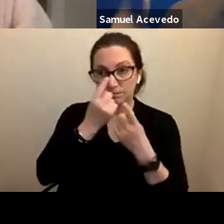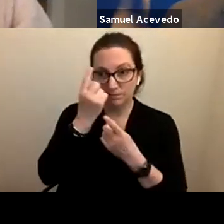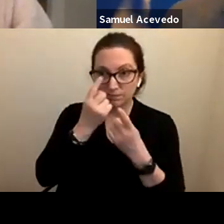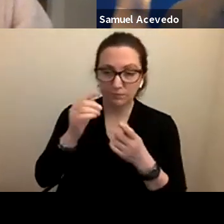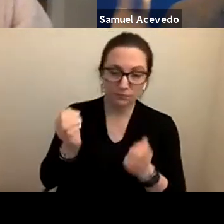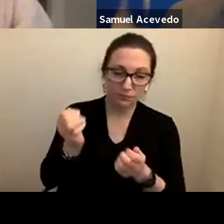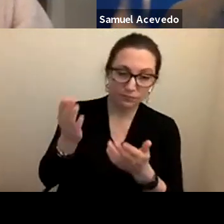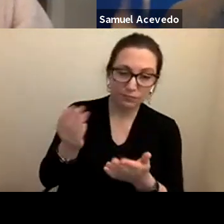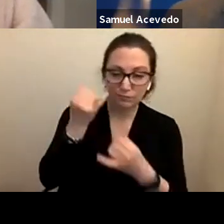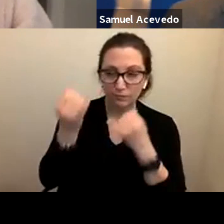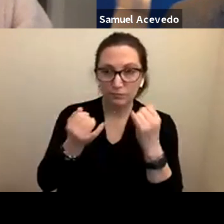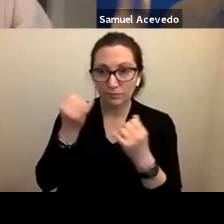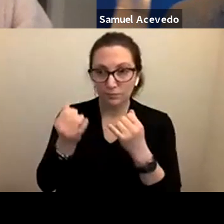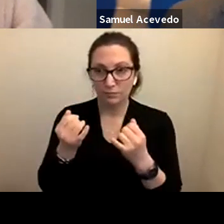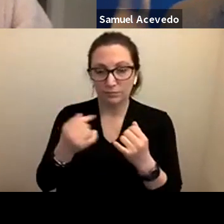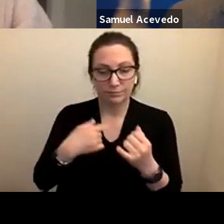and,